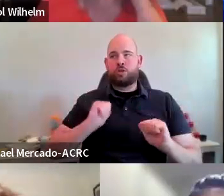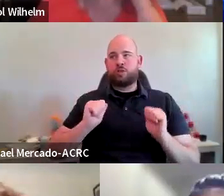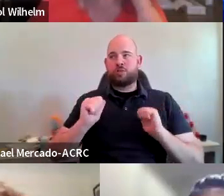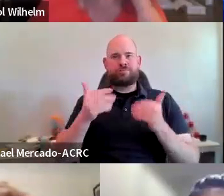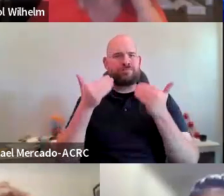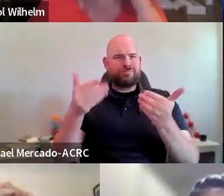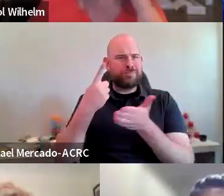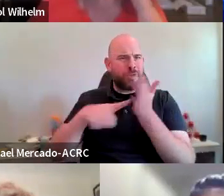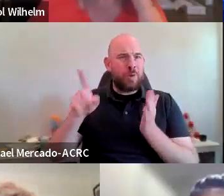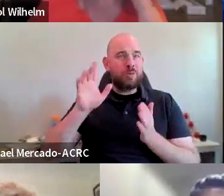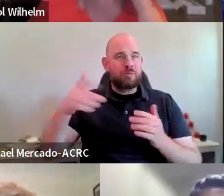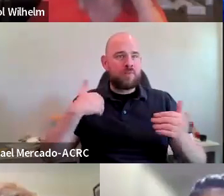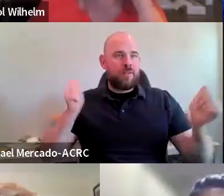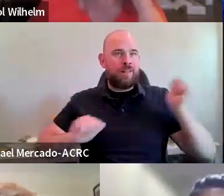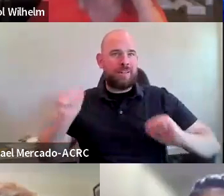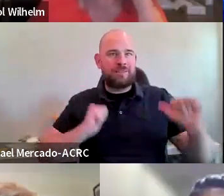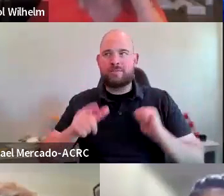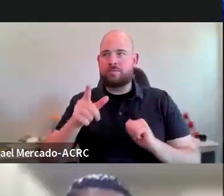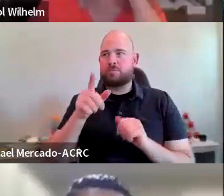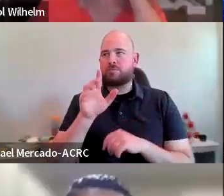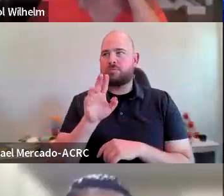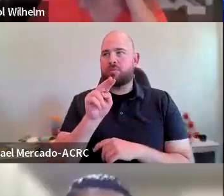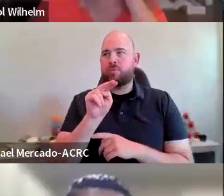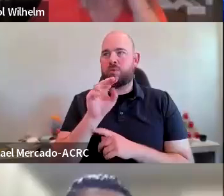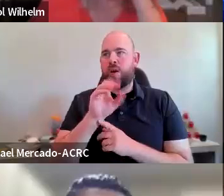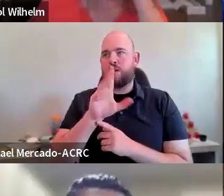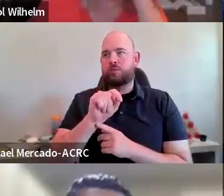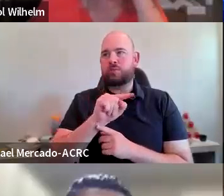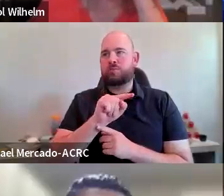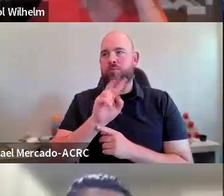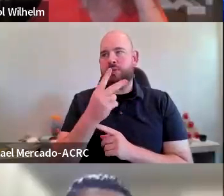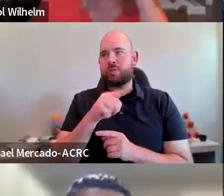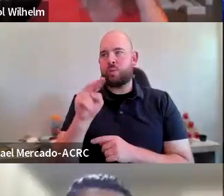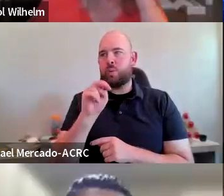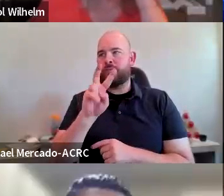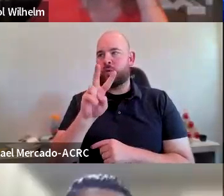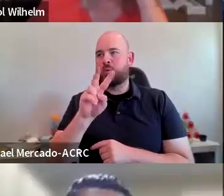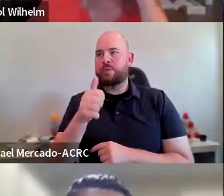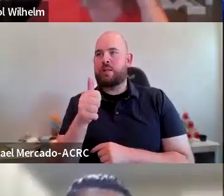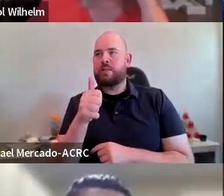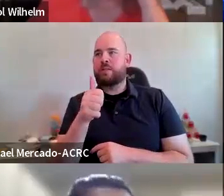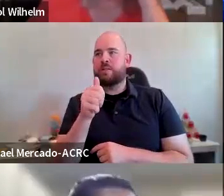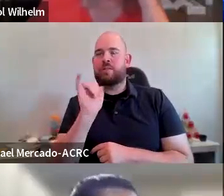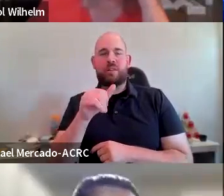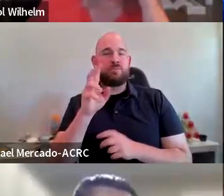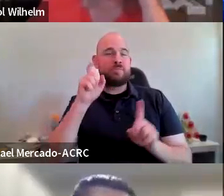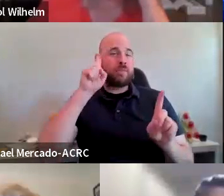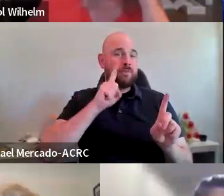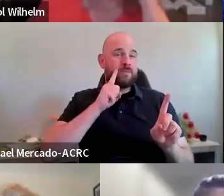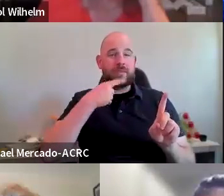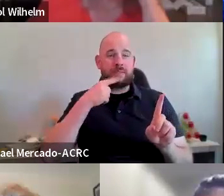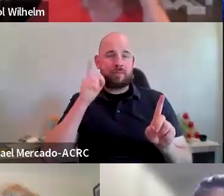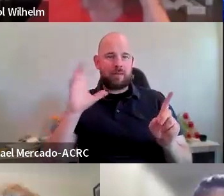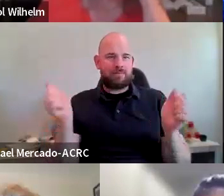it's called Deaf West Theater. If you wanted to check that out, there's a show going on October 2nd to November